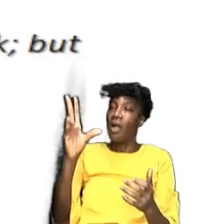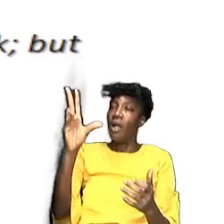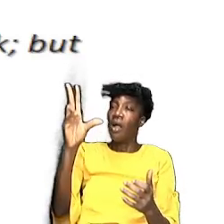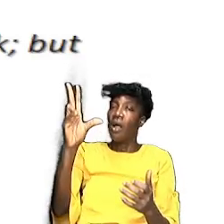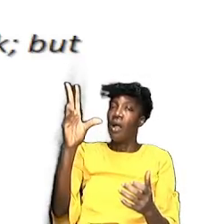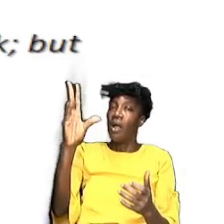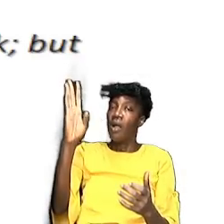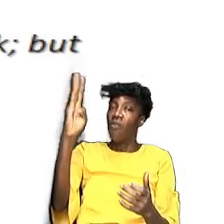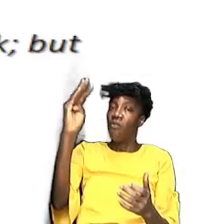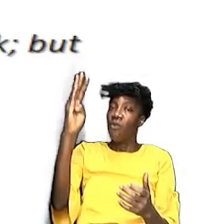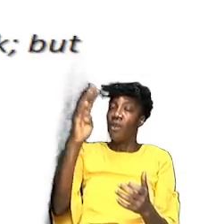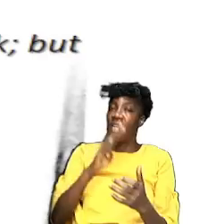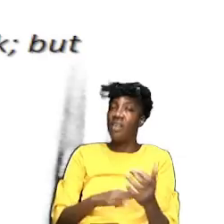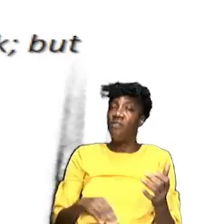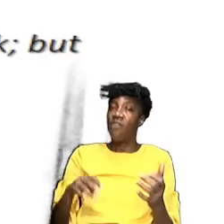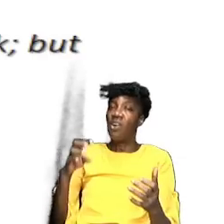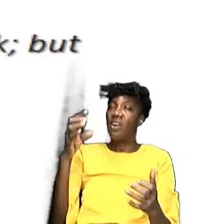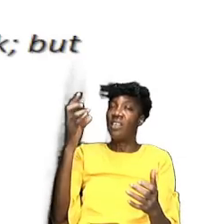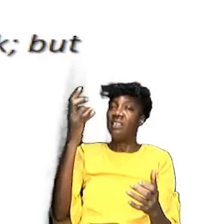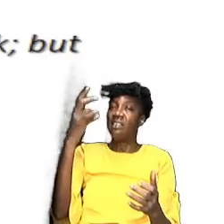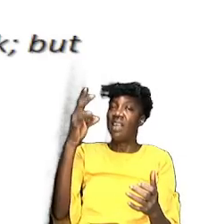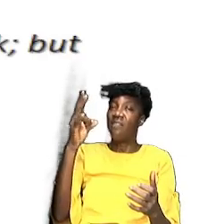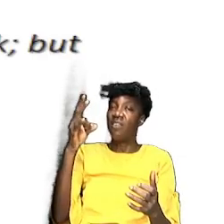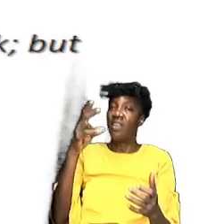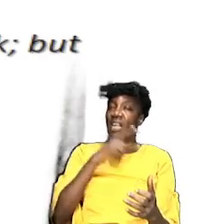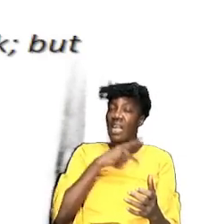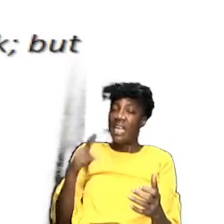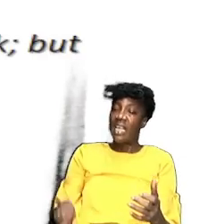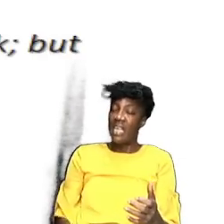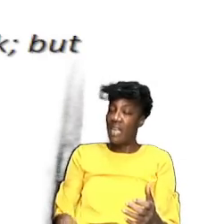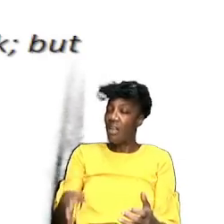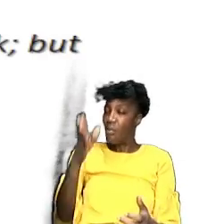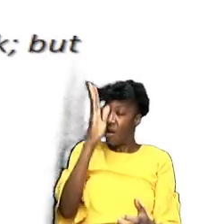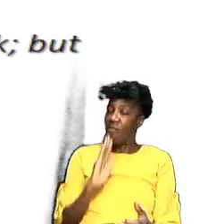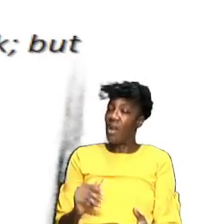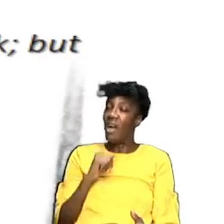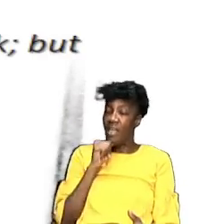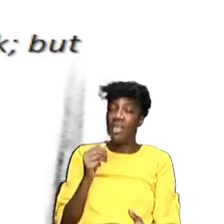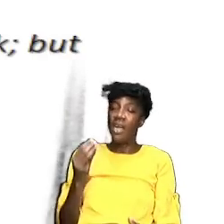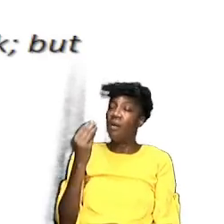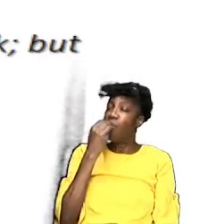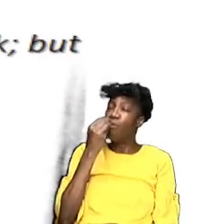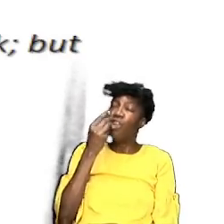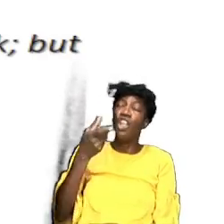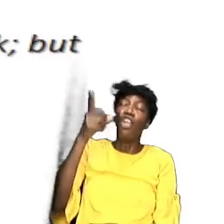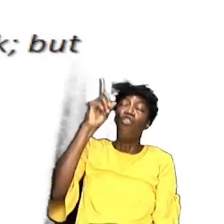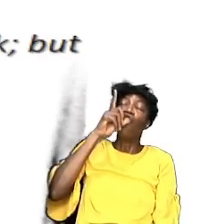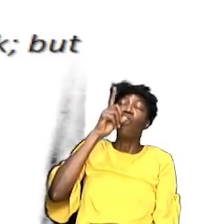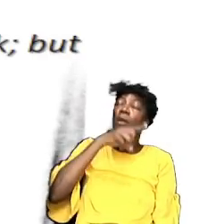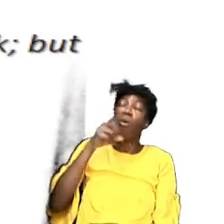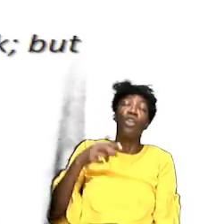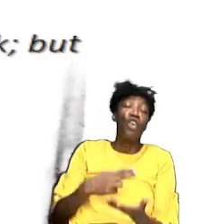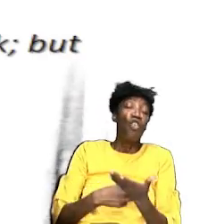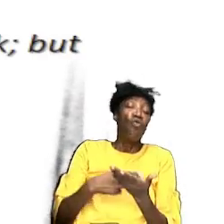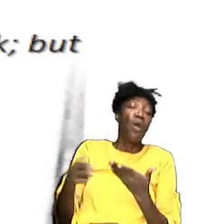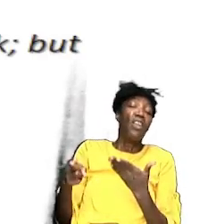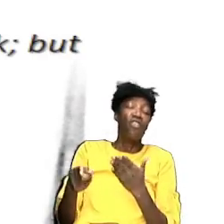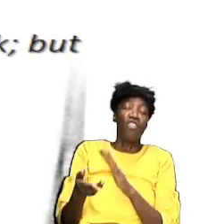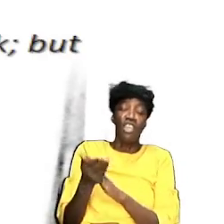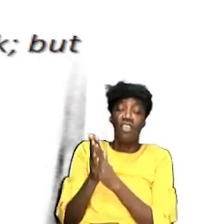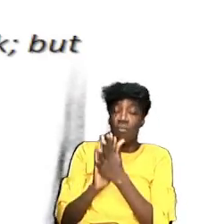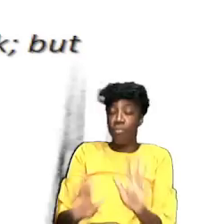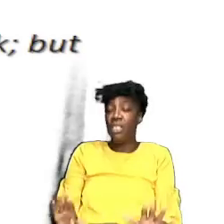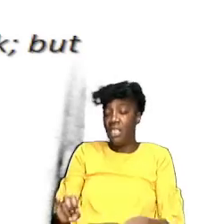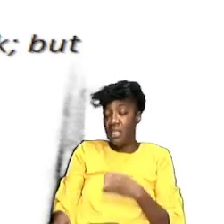life, that for the kingdom of God is not meat and drink. What it is? It is righteousness. It is peace. And it